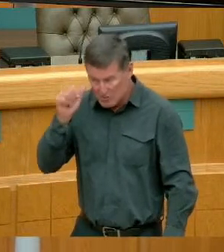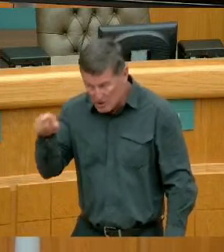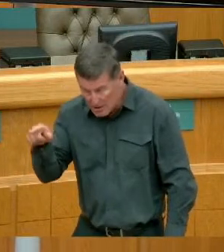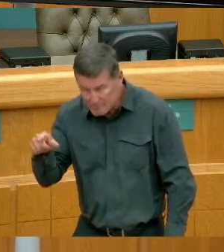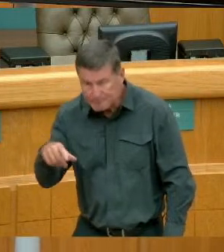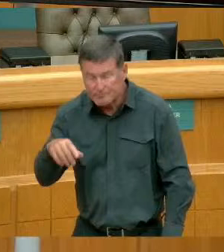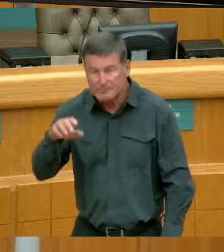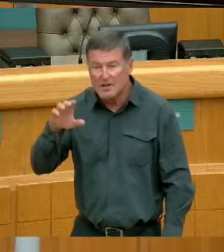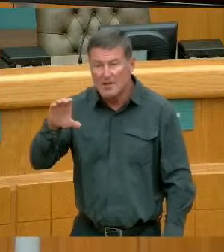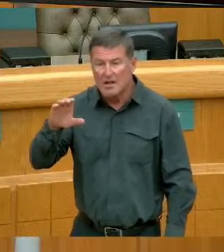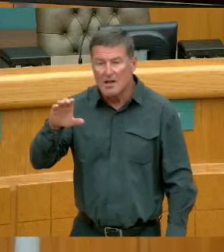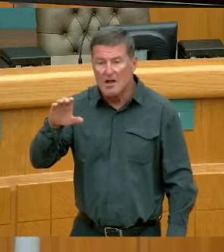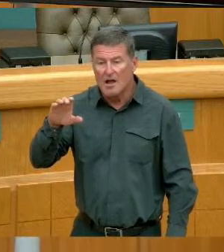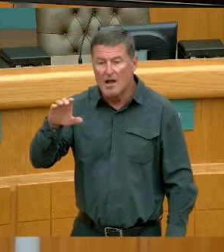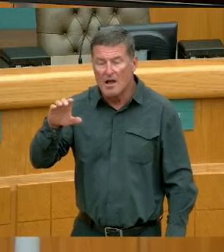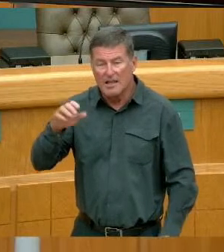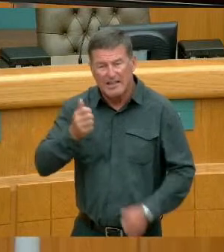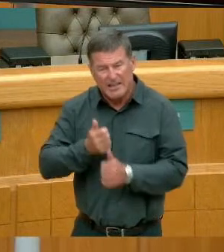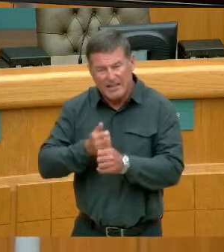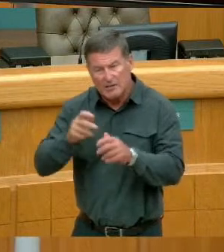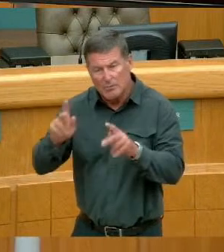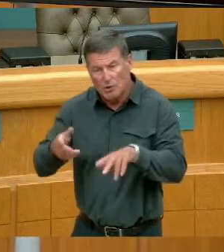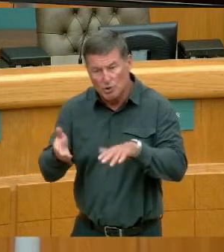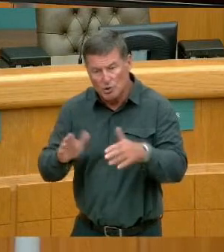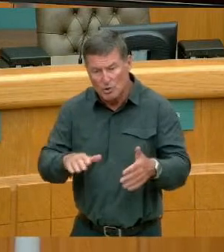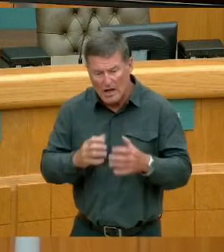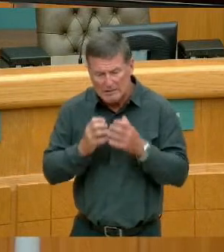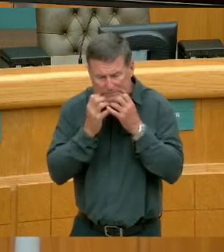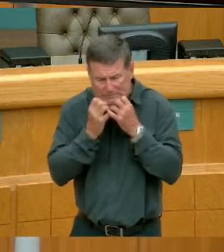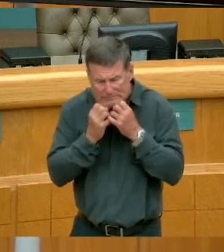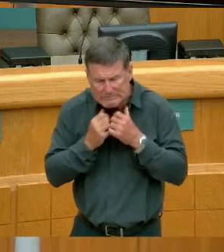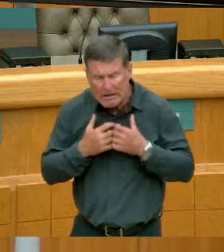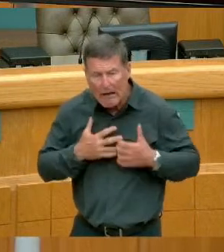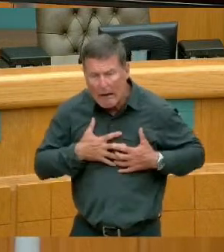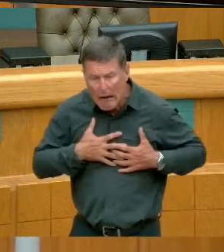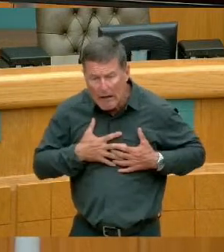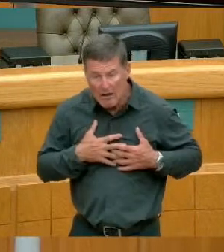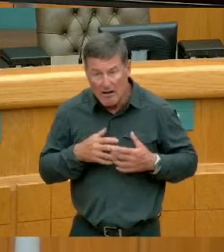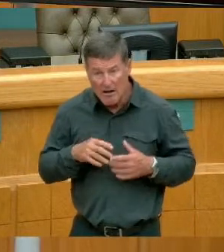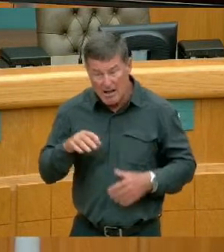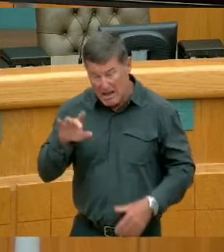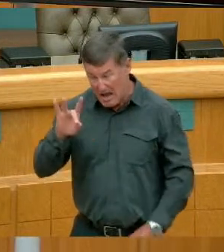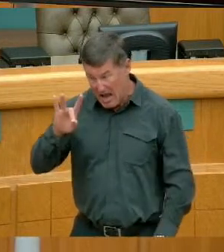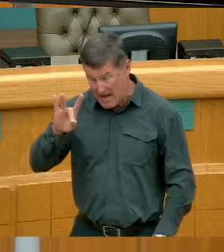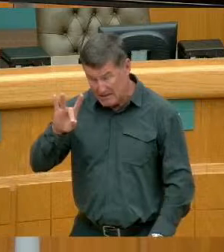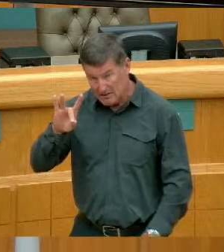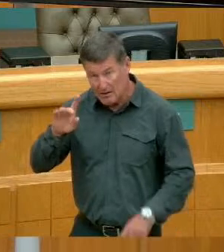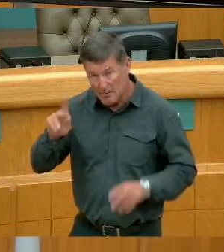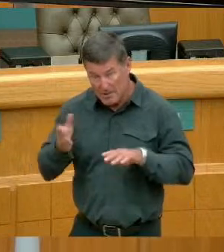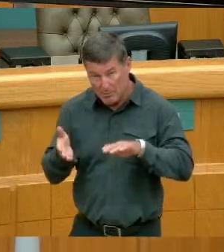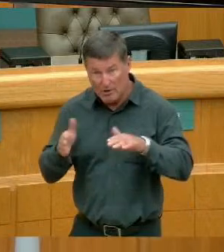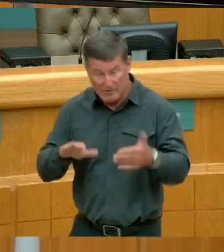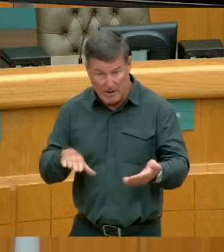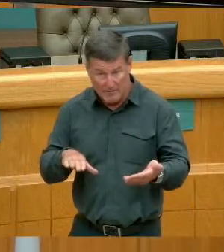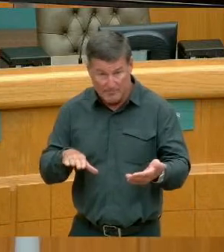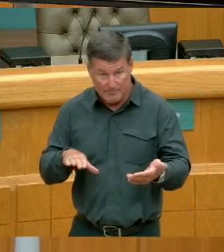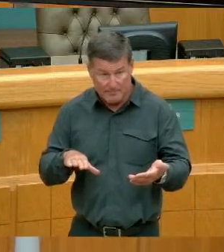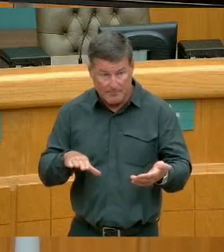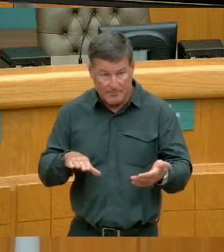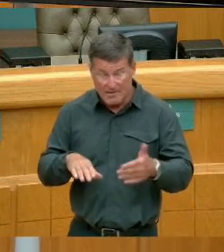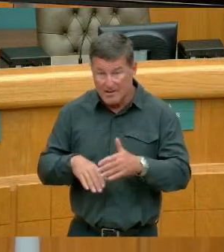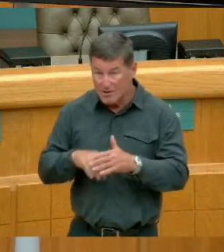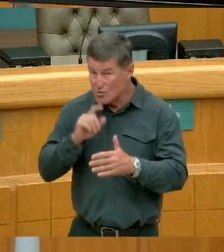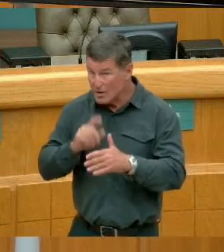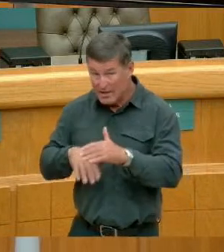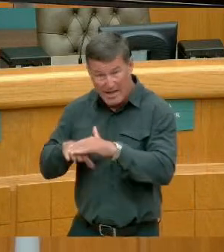patient's critical, and every death is a loss to our community. But 8 deaths, but the key message is just in the past less than 2 weeks,